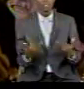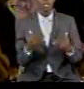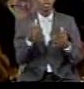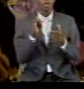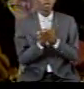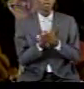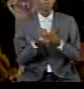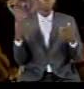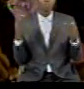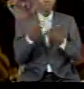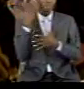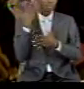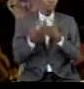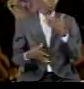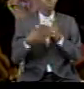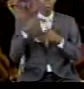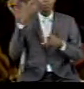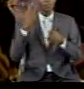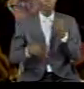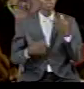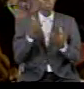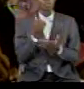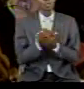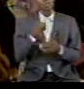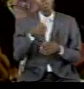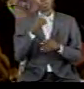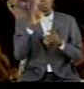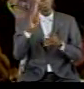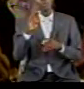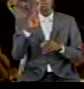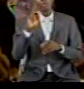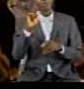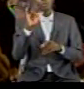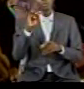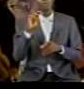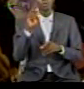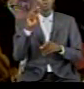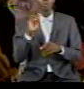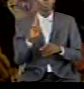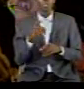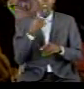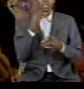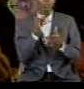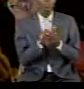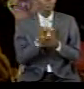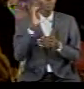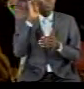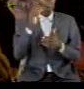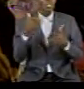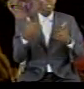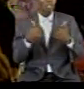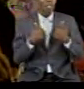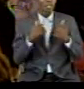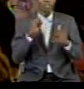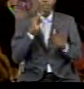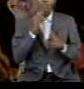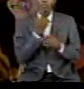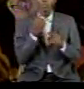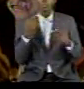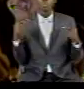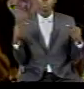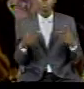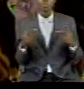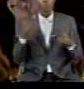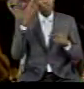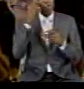final amen tonight. Raymond Faith says from YouTube that he's had this hip pain for some time